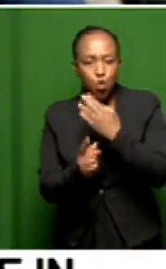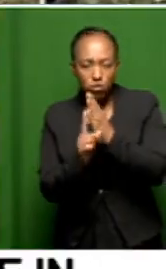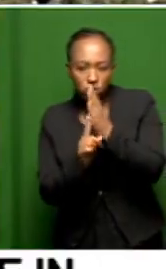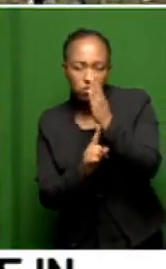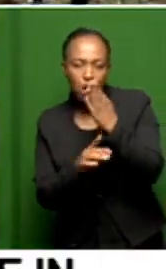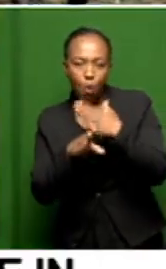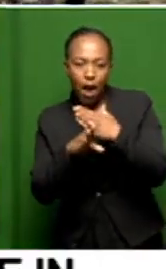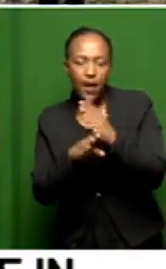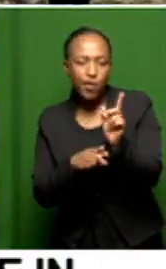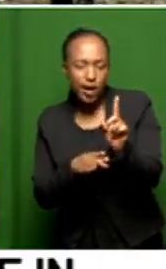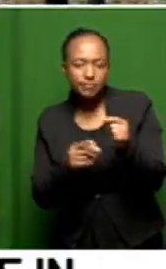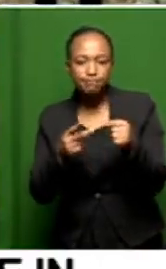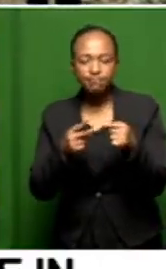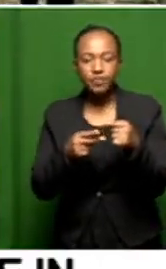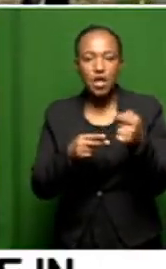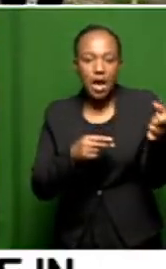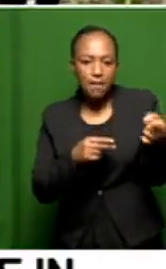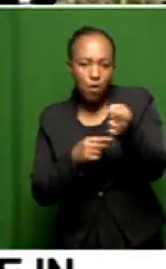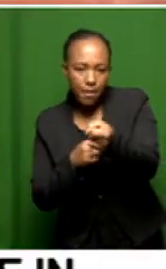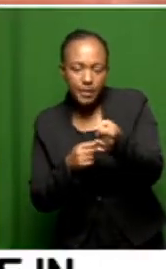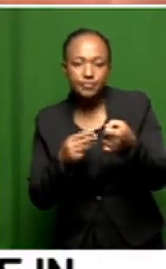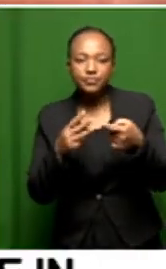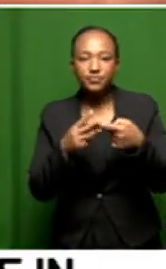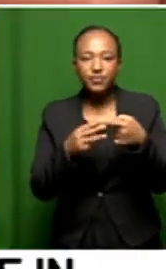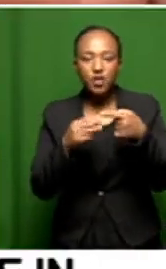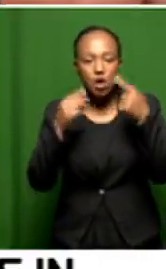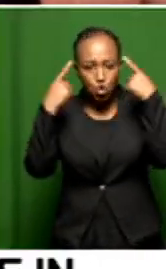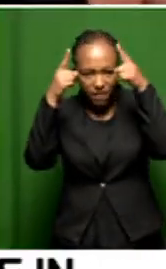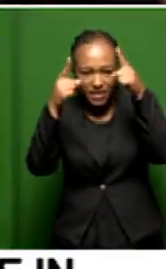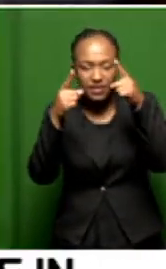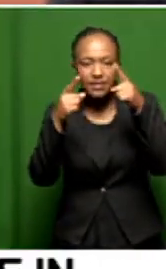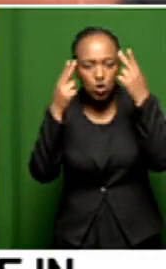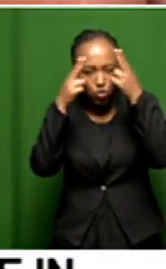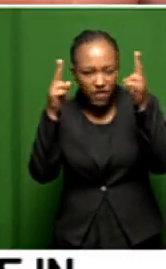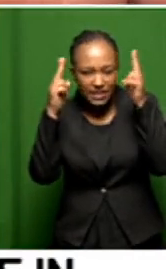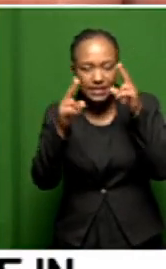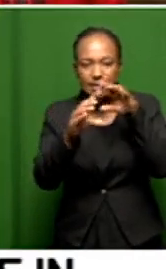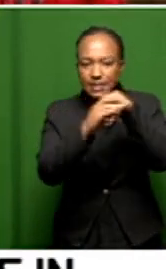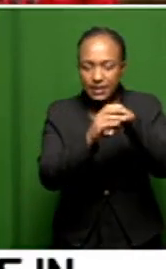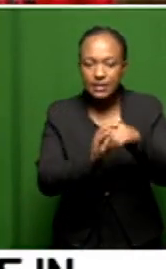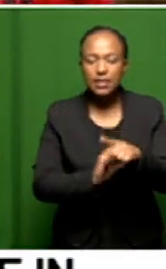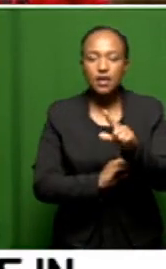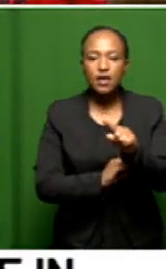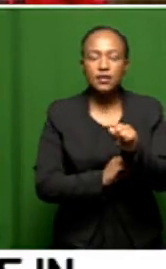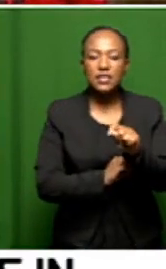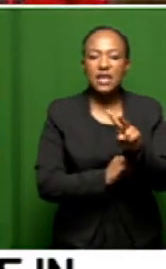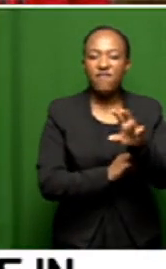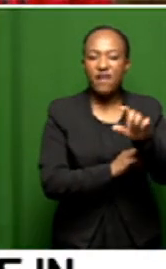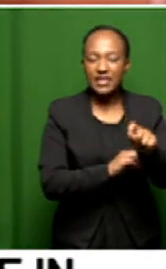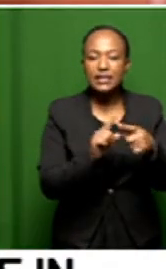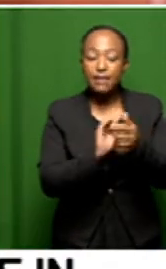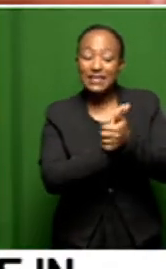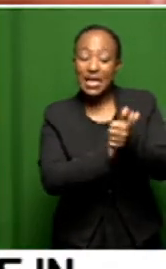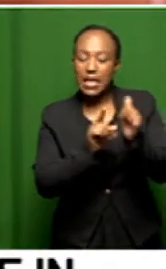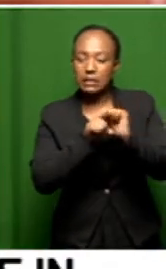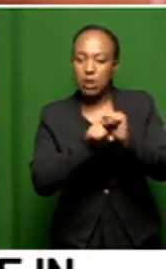unemployment is a pathway as well. There's employment, there's going to university, TVET, the skills training, and so forth. So when we say